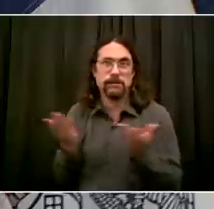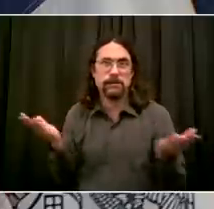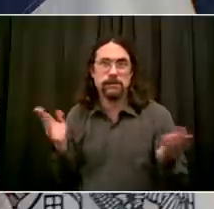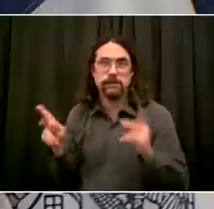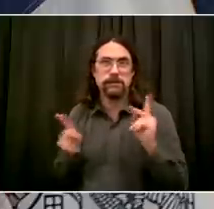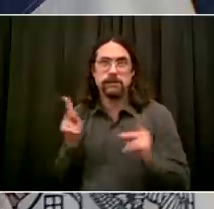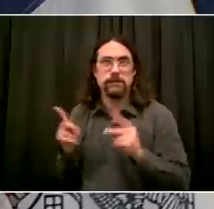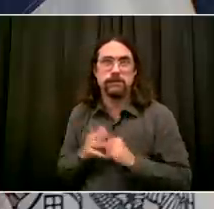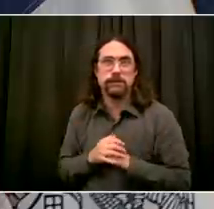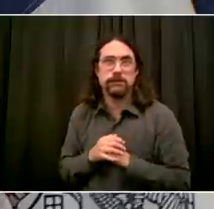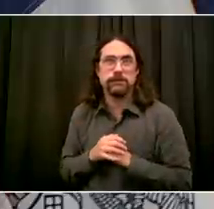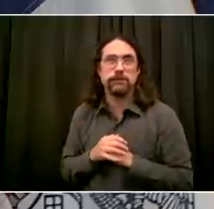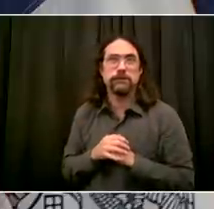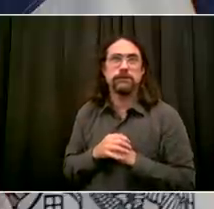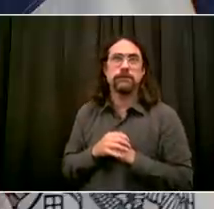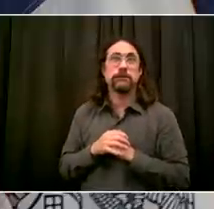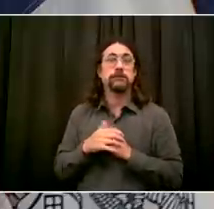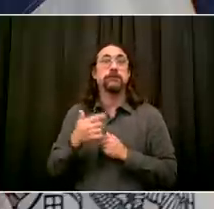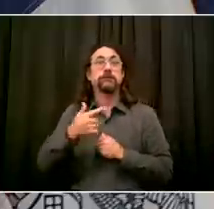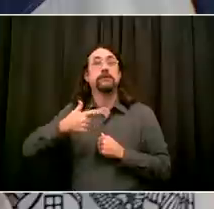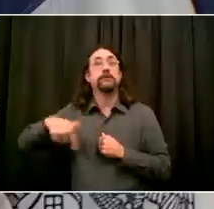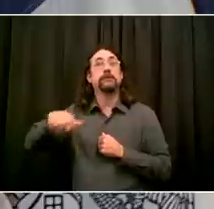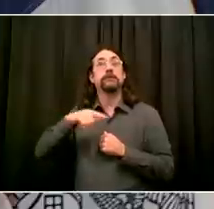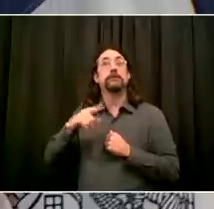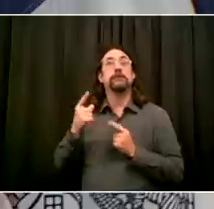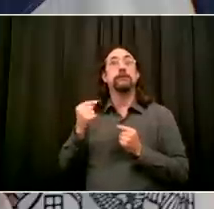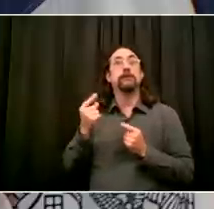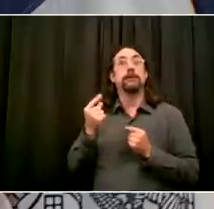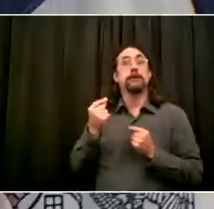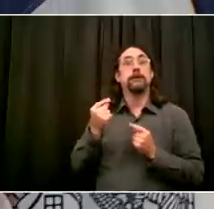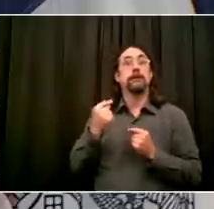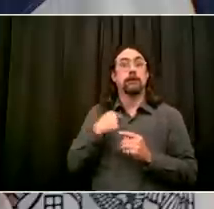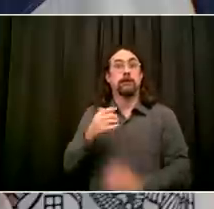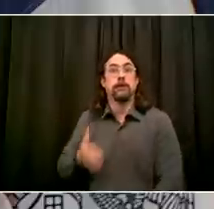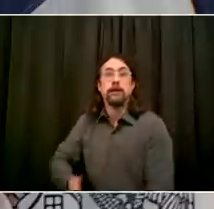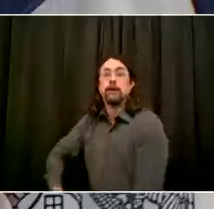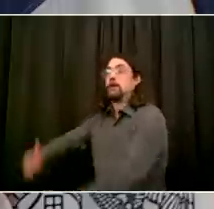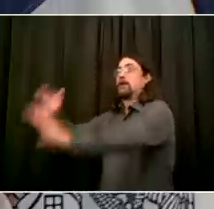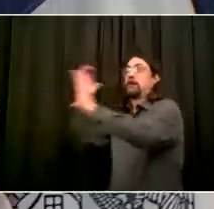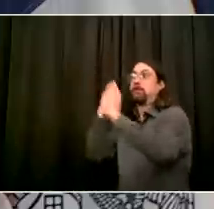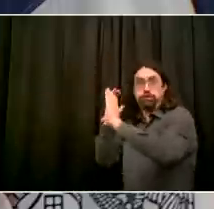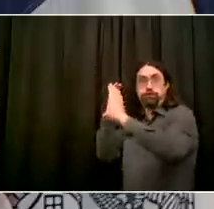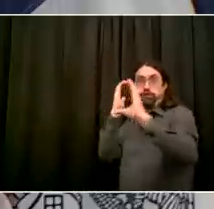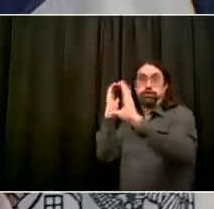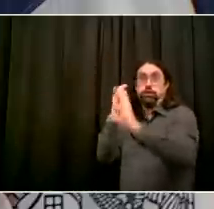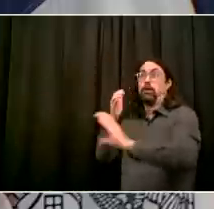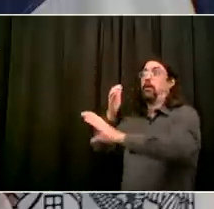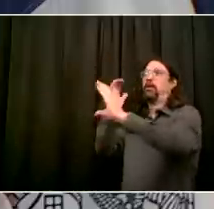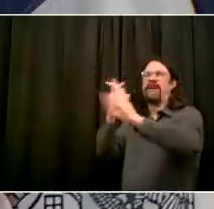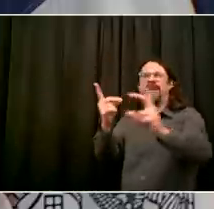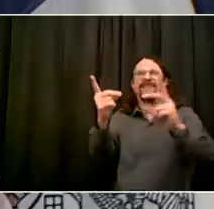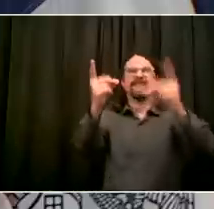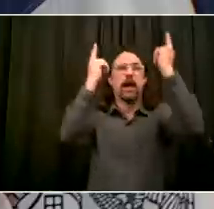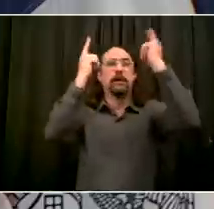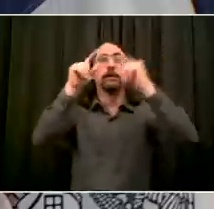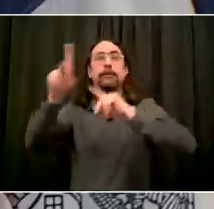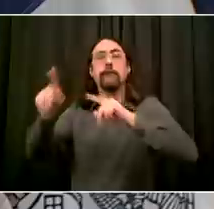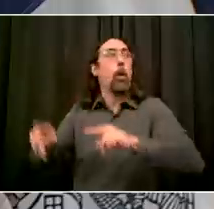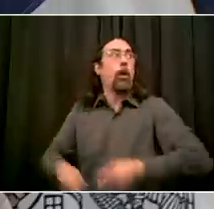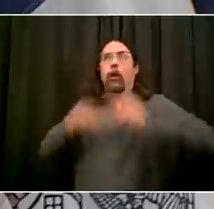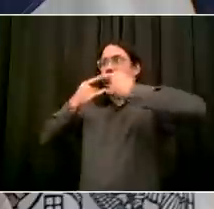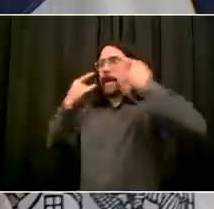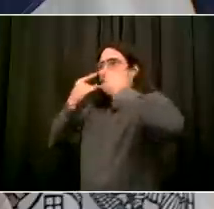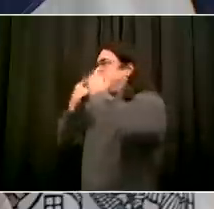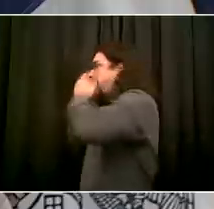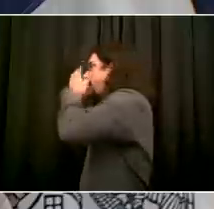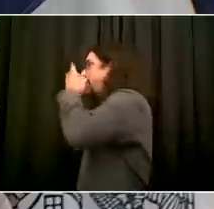of city officials going around giving those summons. I mean, this seems to be an area that is in clear defiance of what the governor